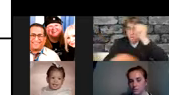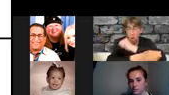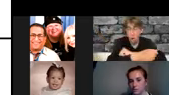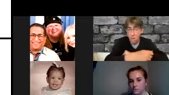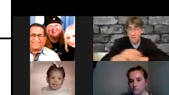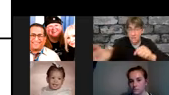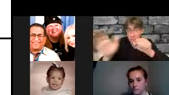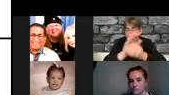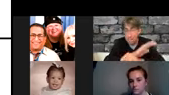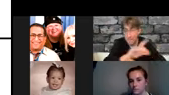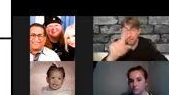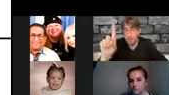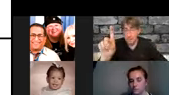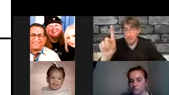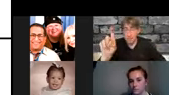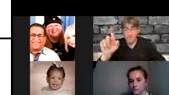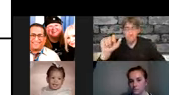I go to